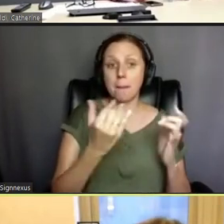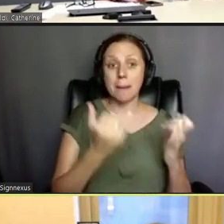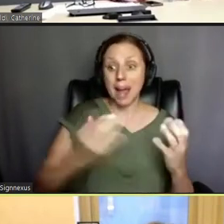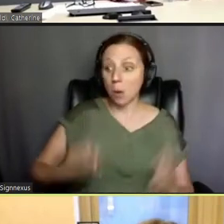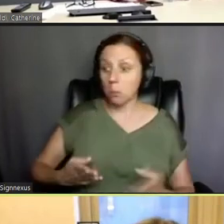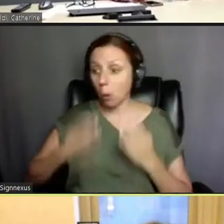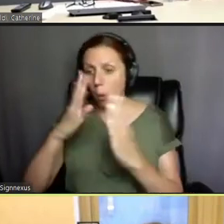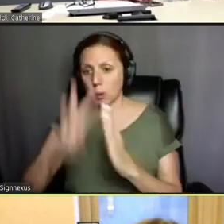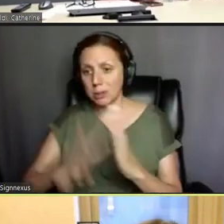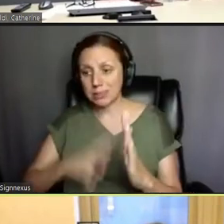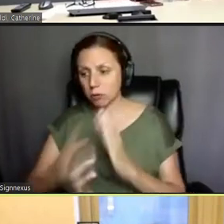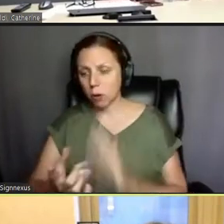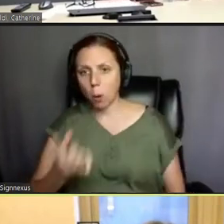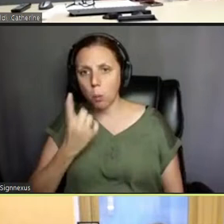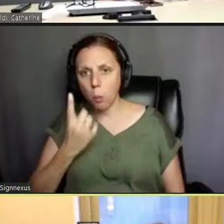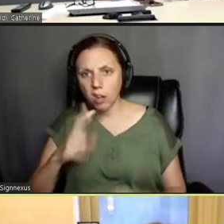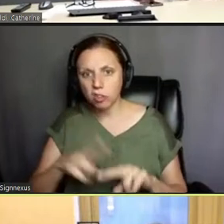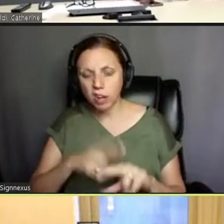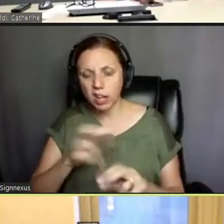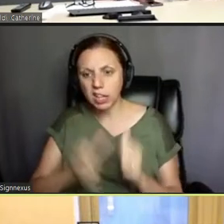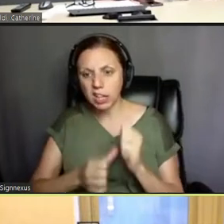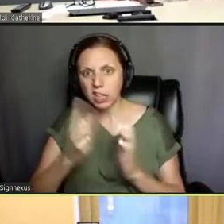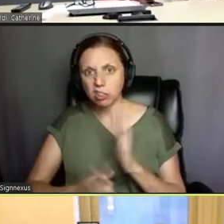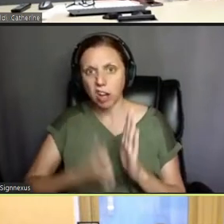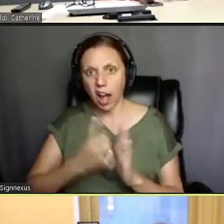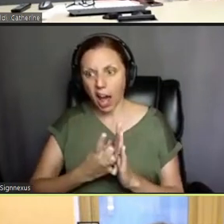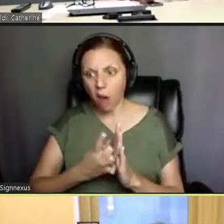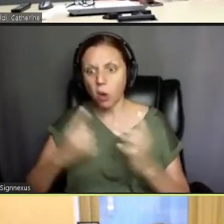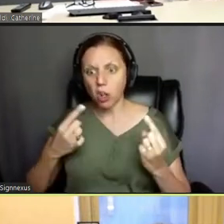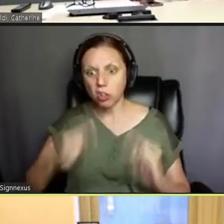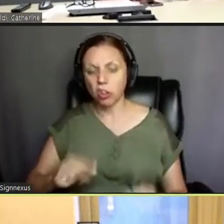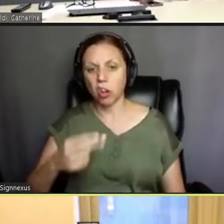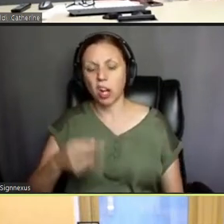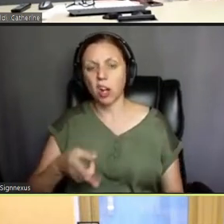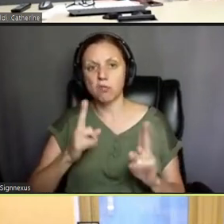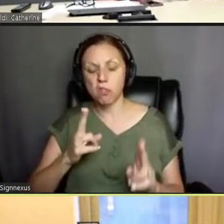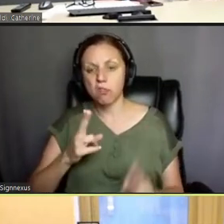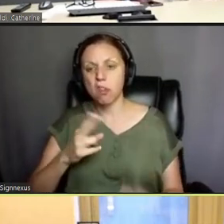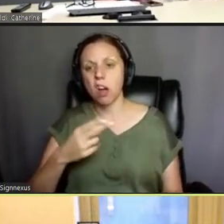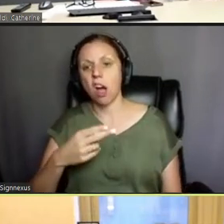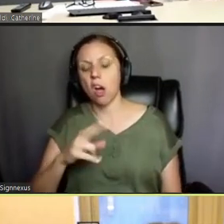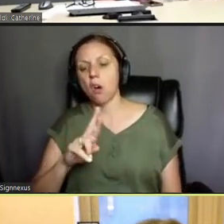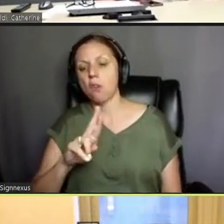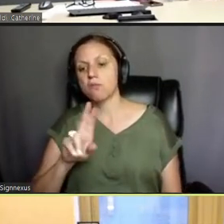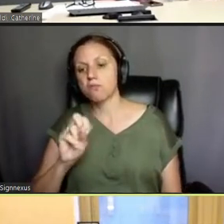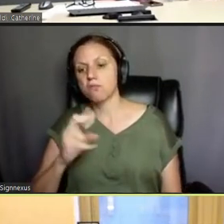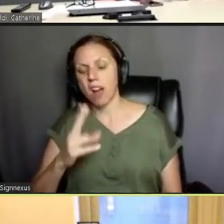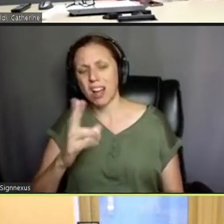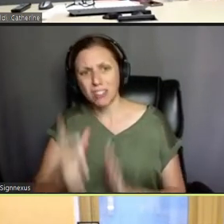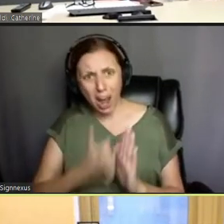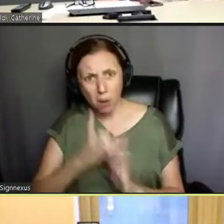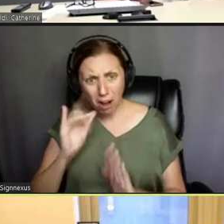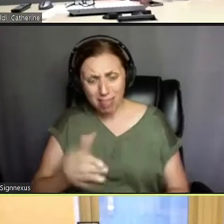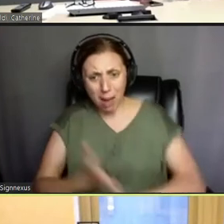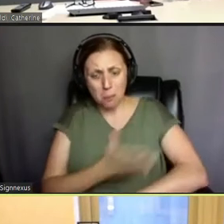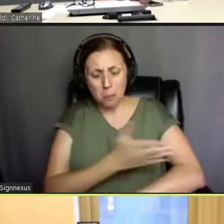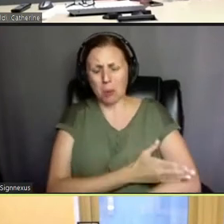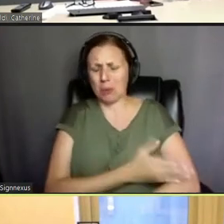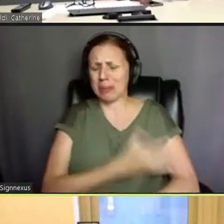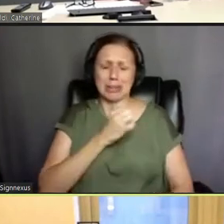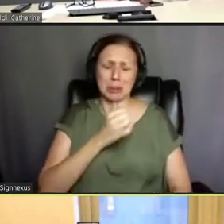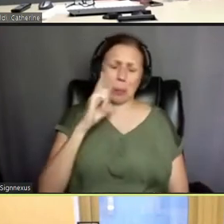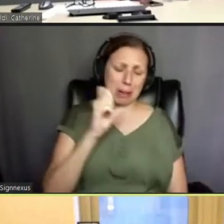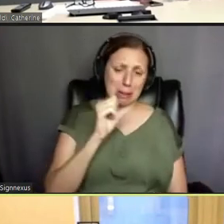only one train an hour during rush hour will go to Penn Station. Is this progress? I don't think so.